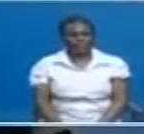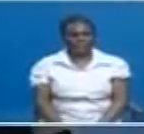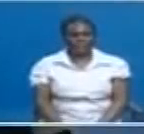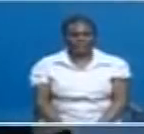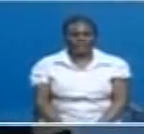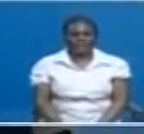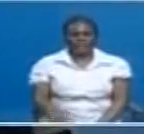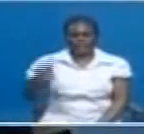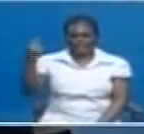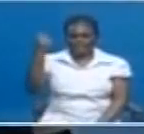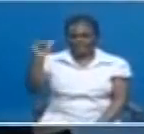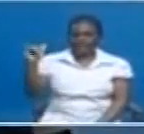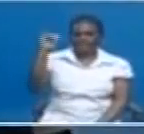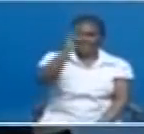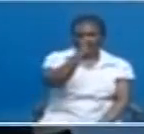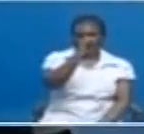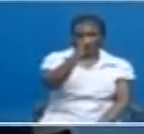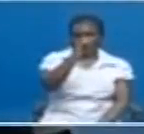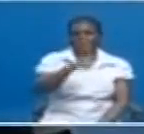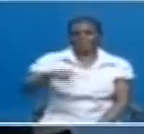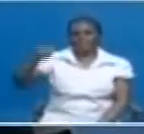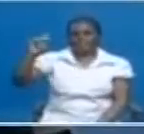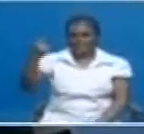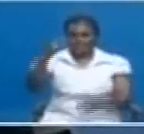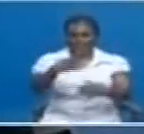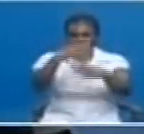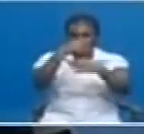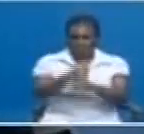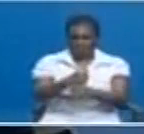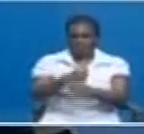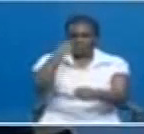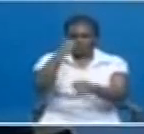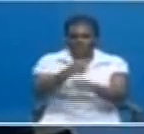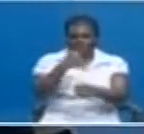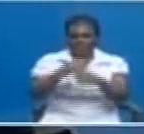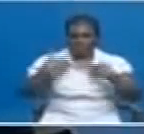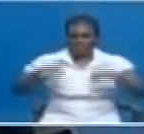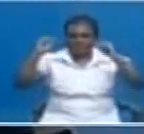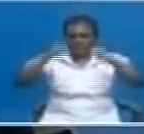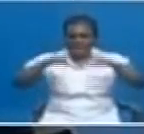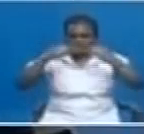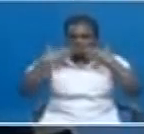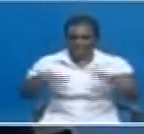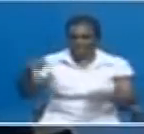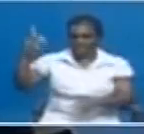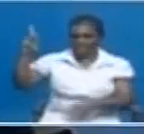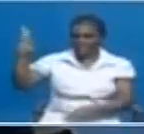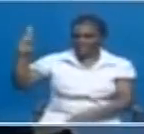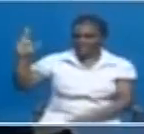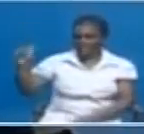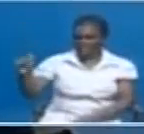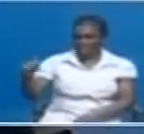And that's about Kenya Airways. Now, the Kenya Association of Manufacturers has struck a deal with the Kenya Revenue Authority to